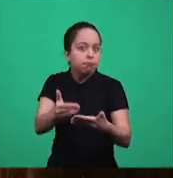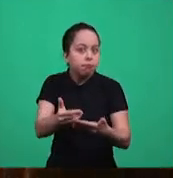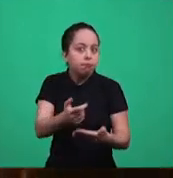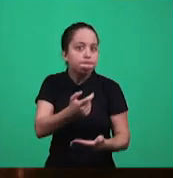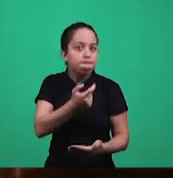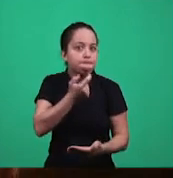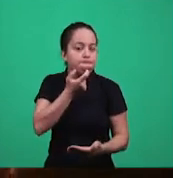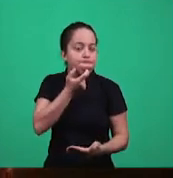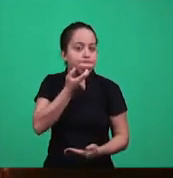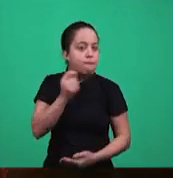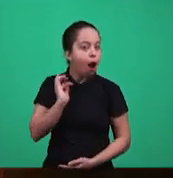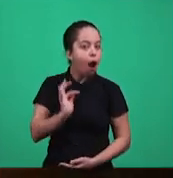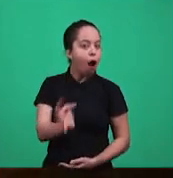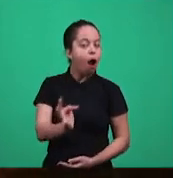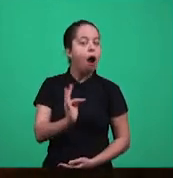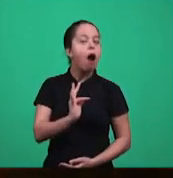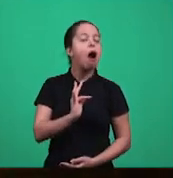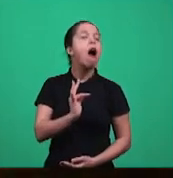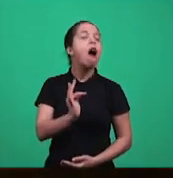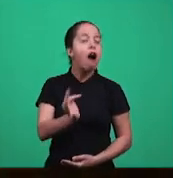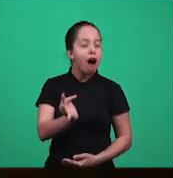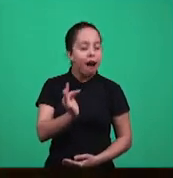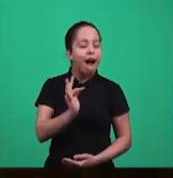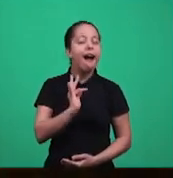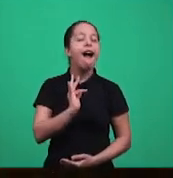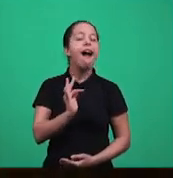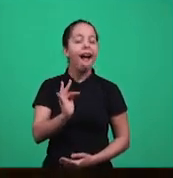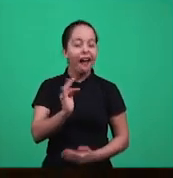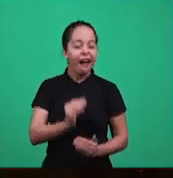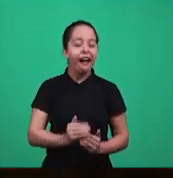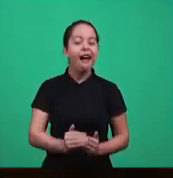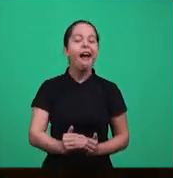will soon return.